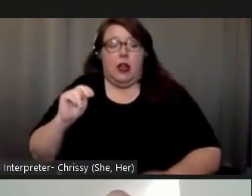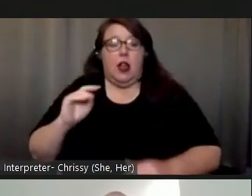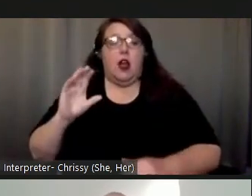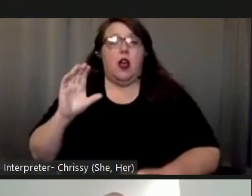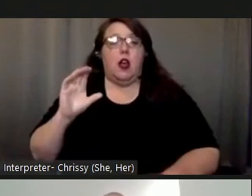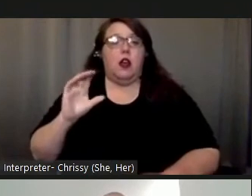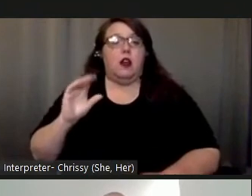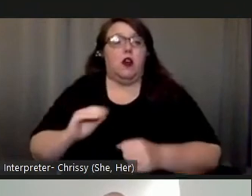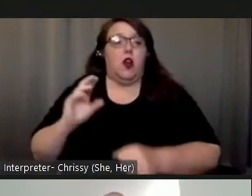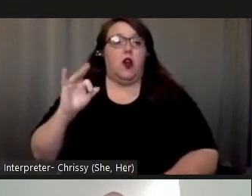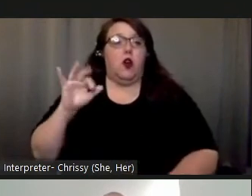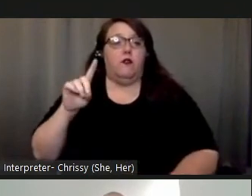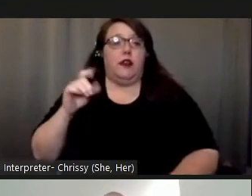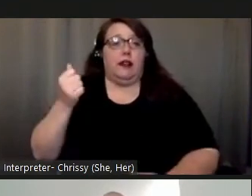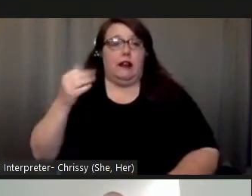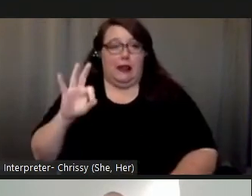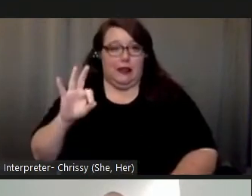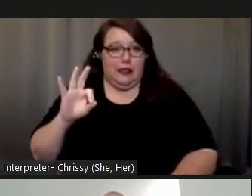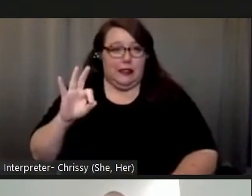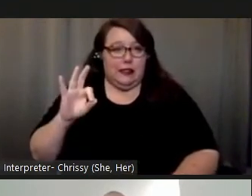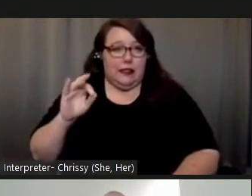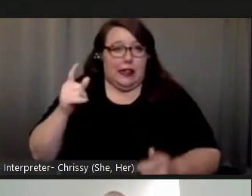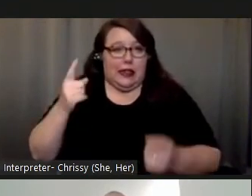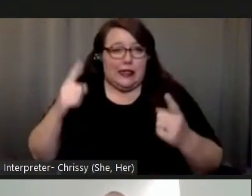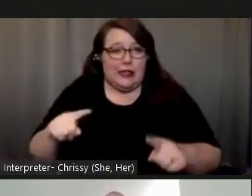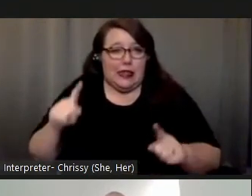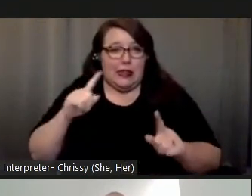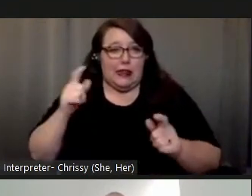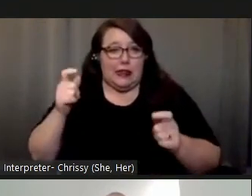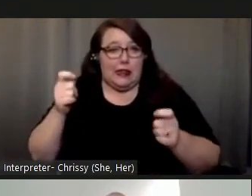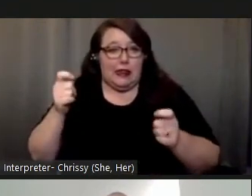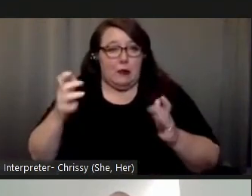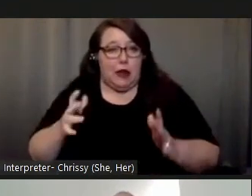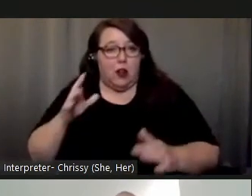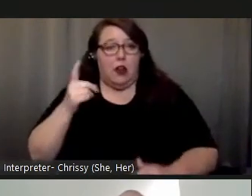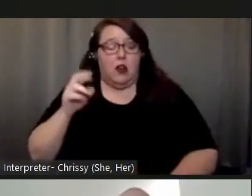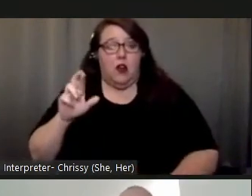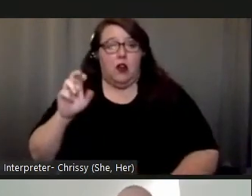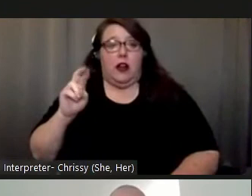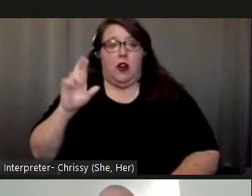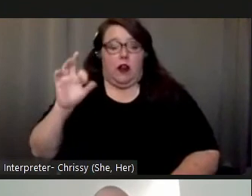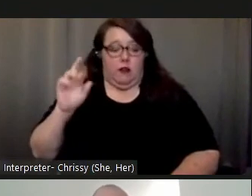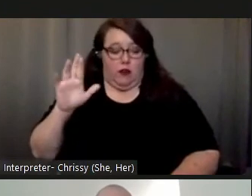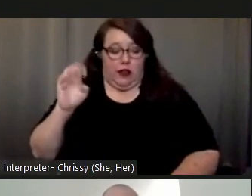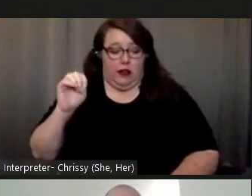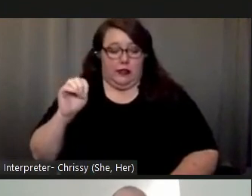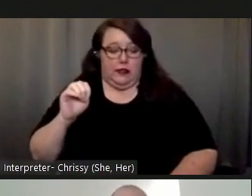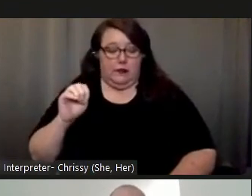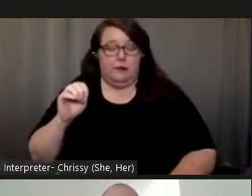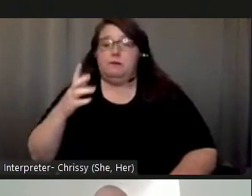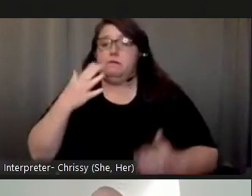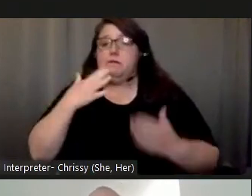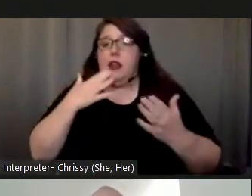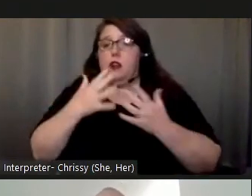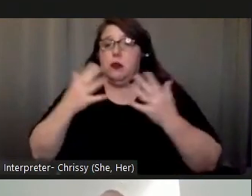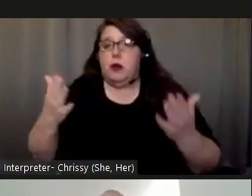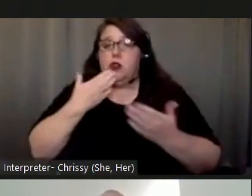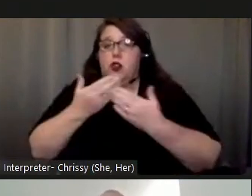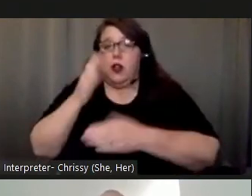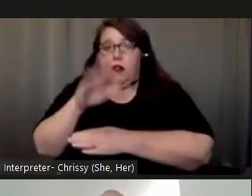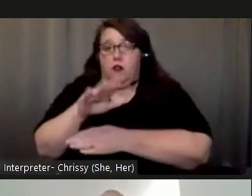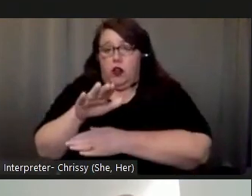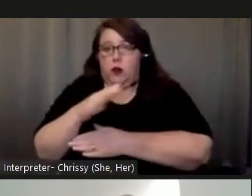Chief Medical Officer. And I'm going to go ahead and start with Dr. Herlihy. Great, thank you so much. Good afternoon, everyone. Thank